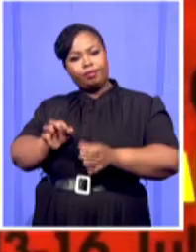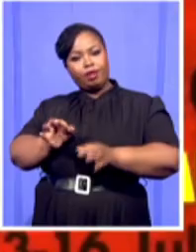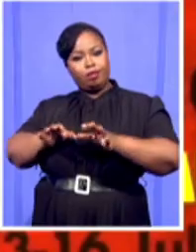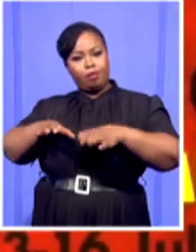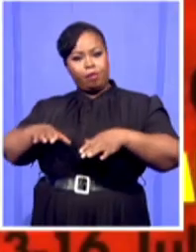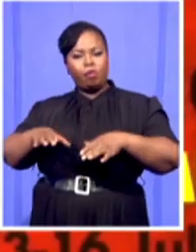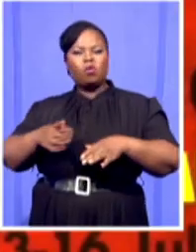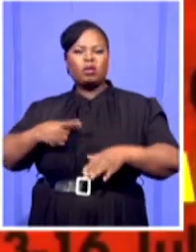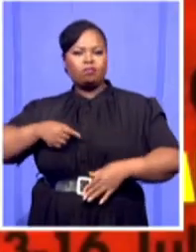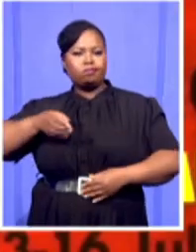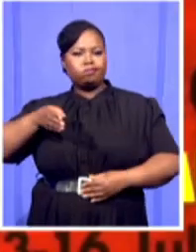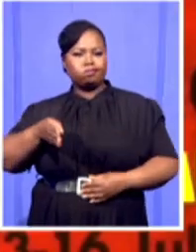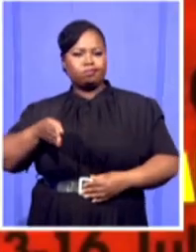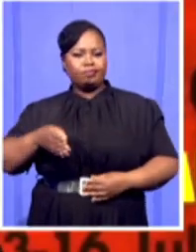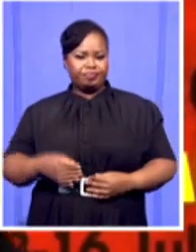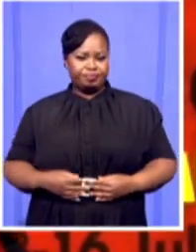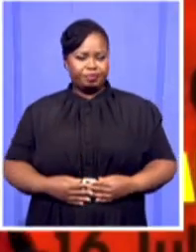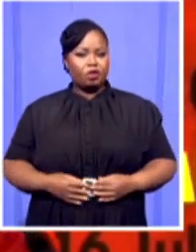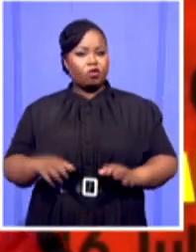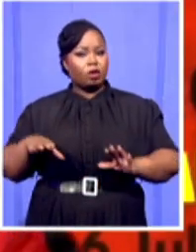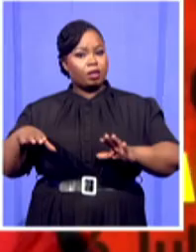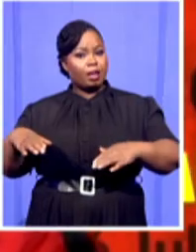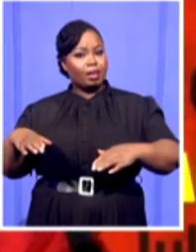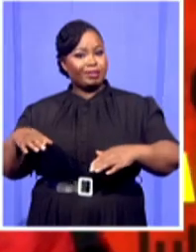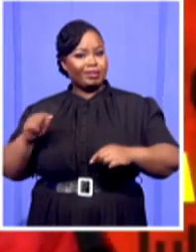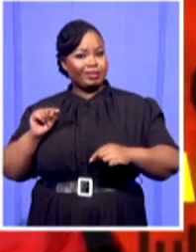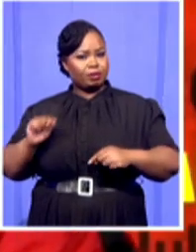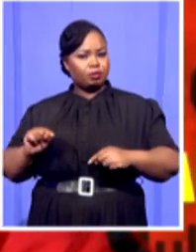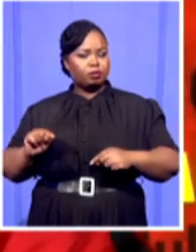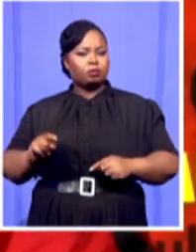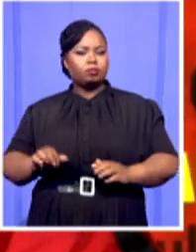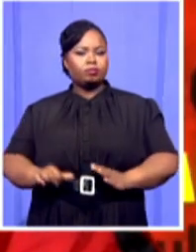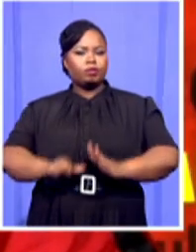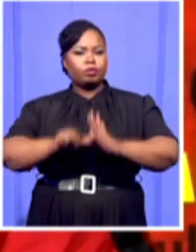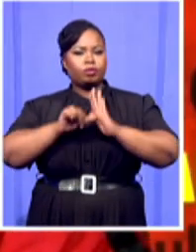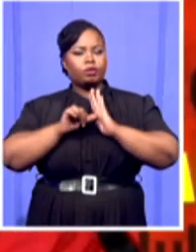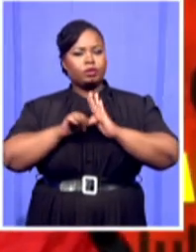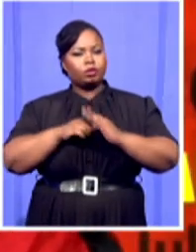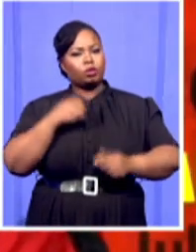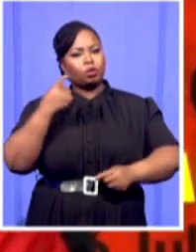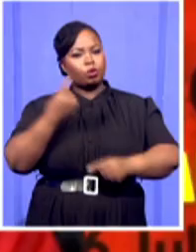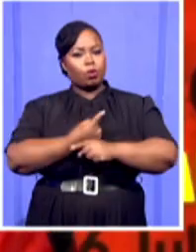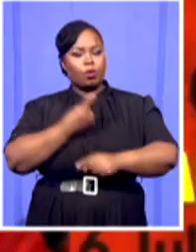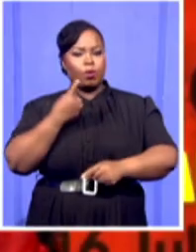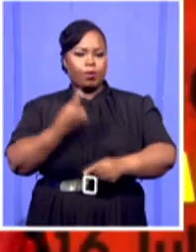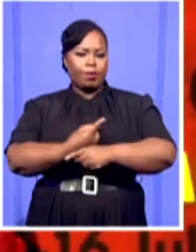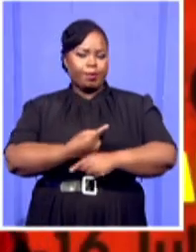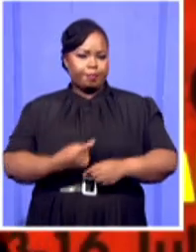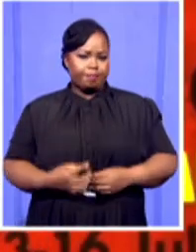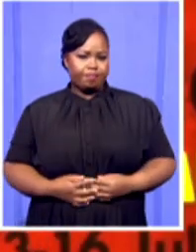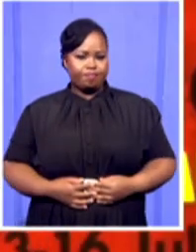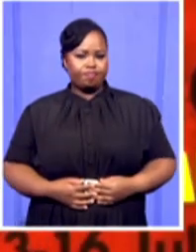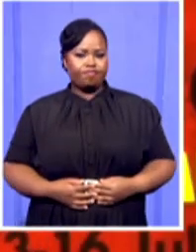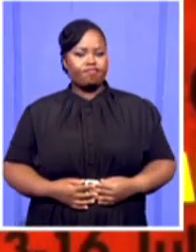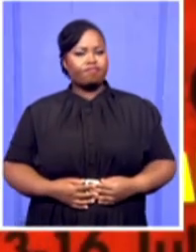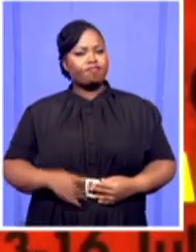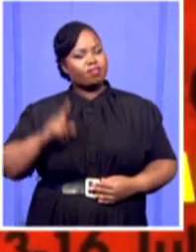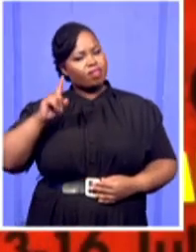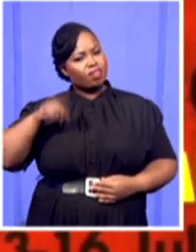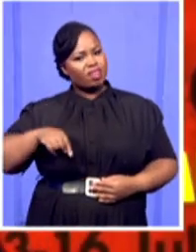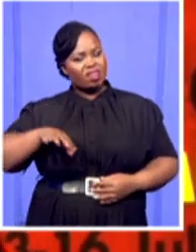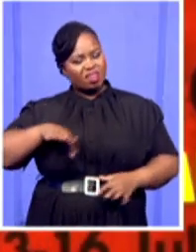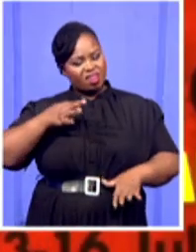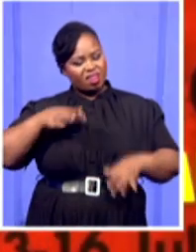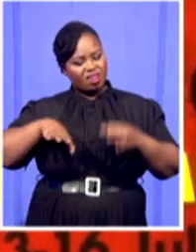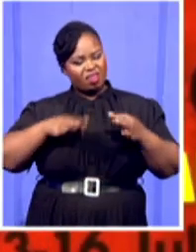class. And indeed, it is very much important from time to time to analyze the